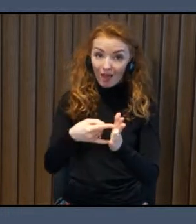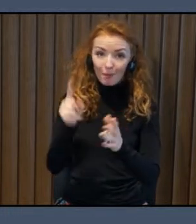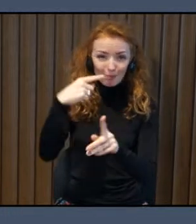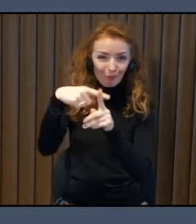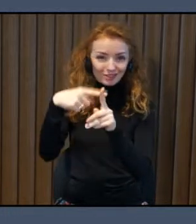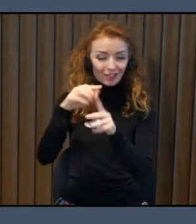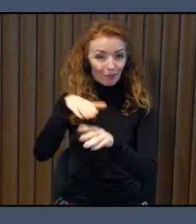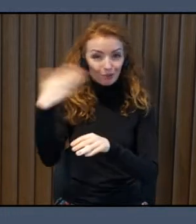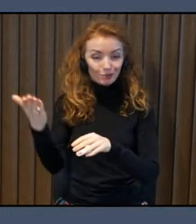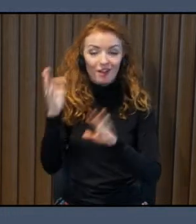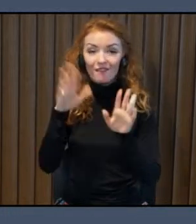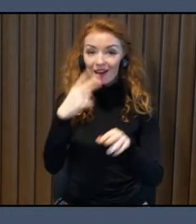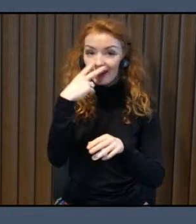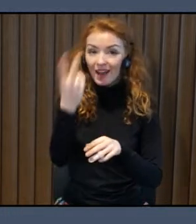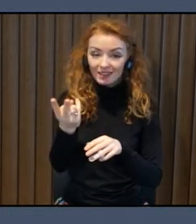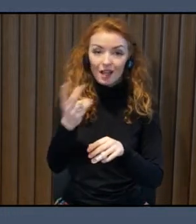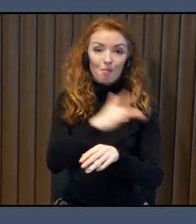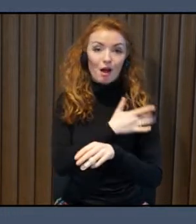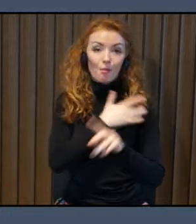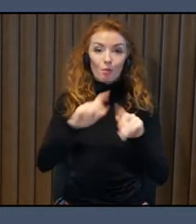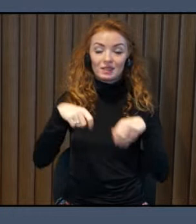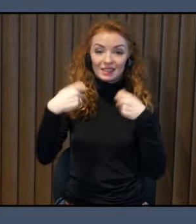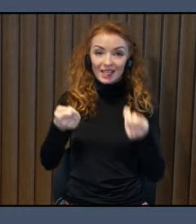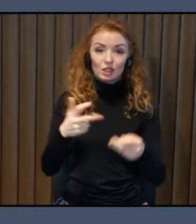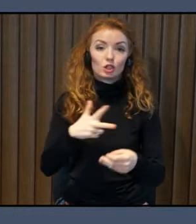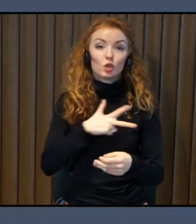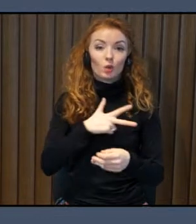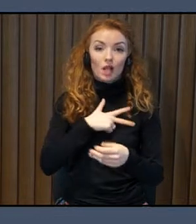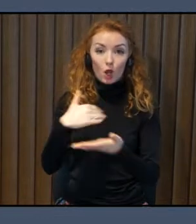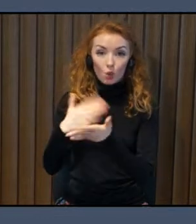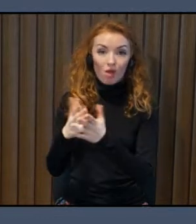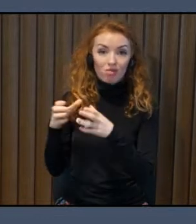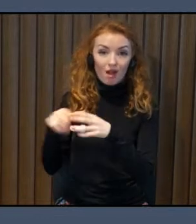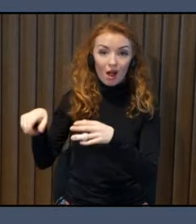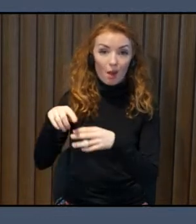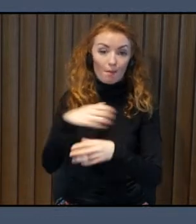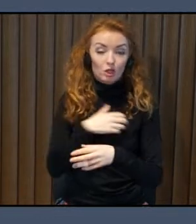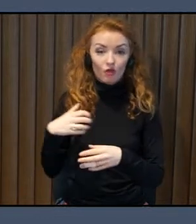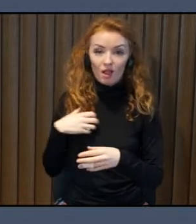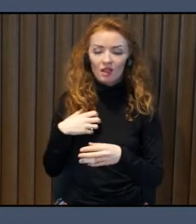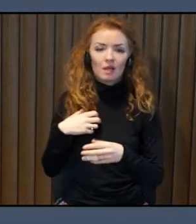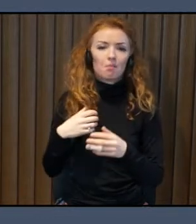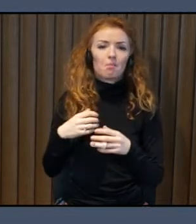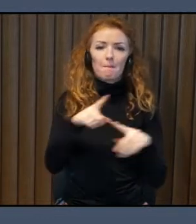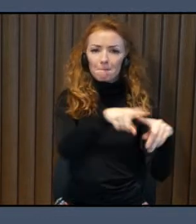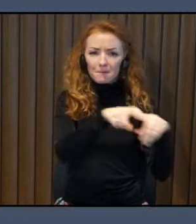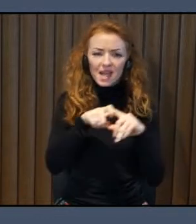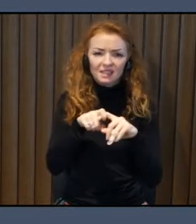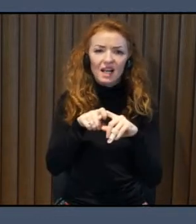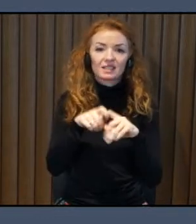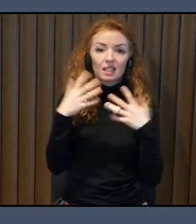with some mental disorders. And this social unit from the